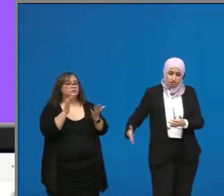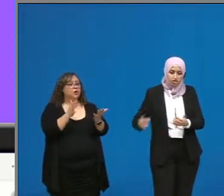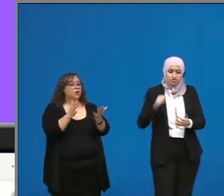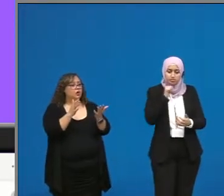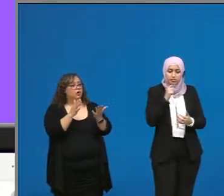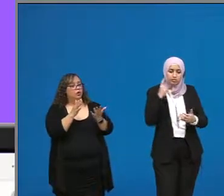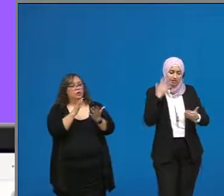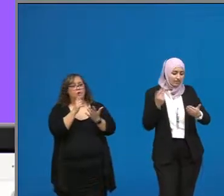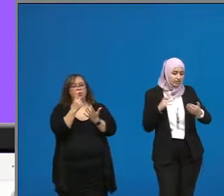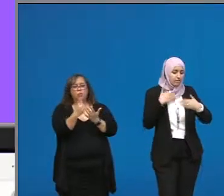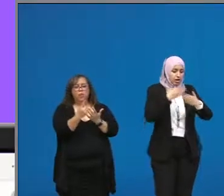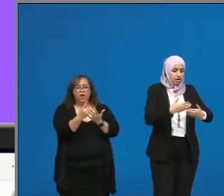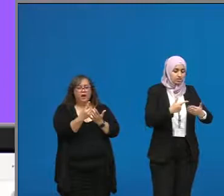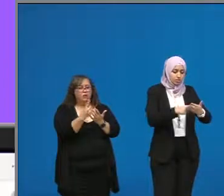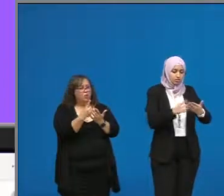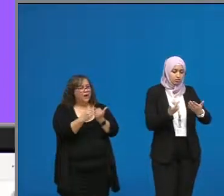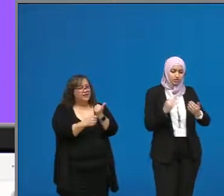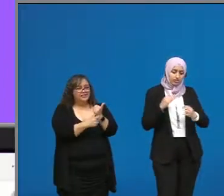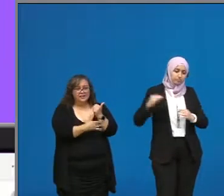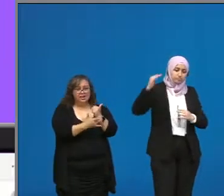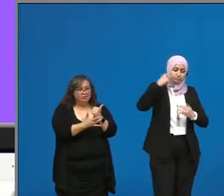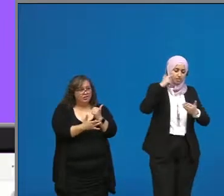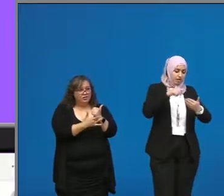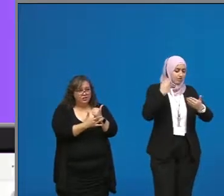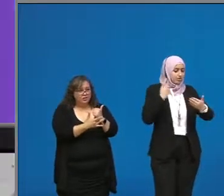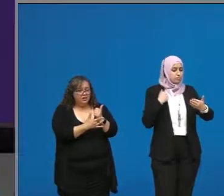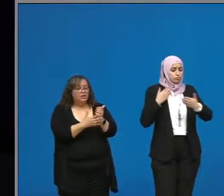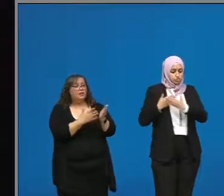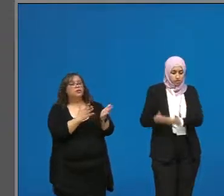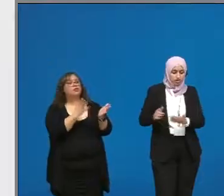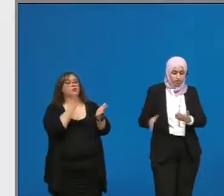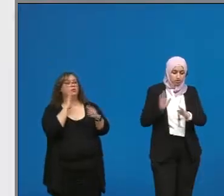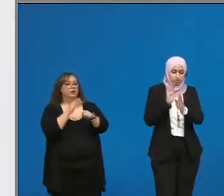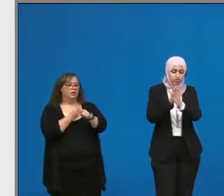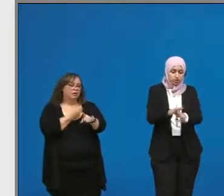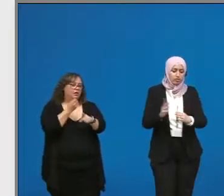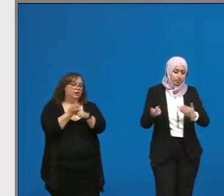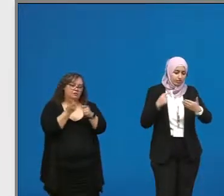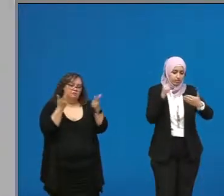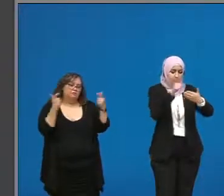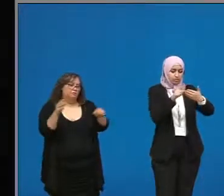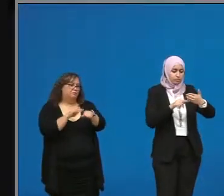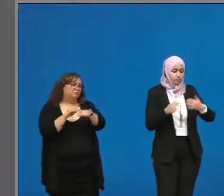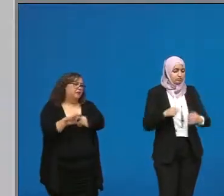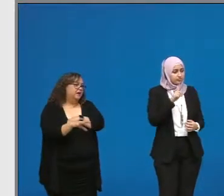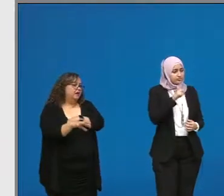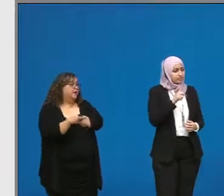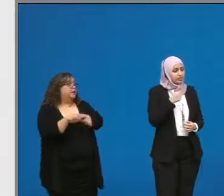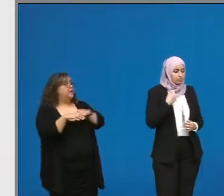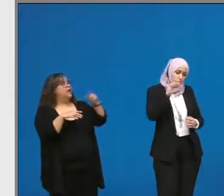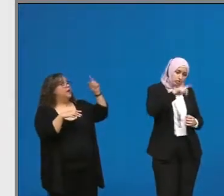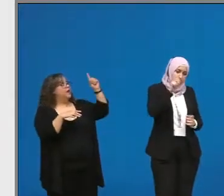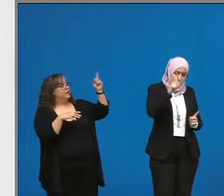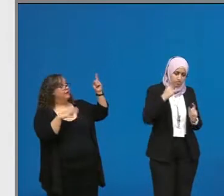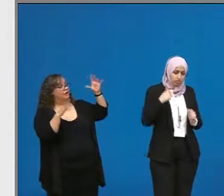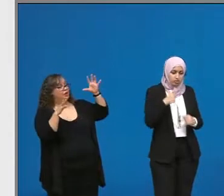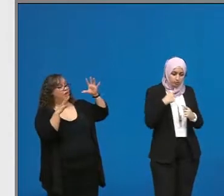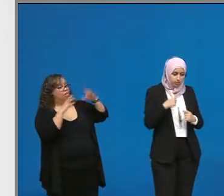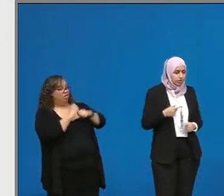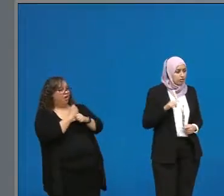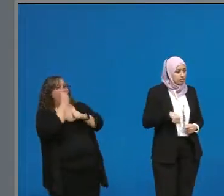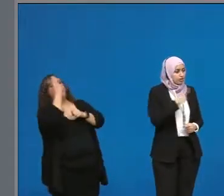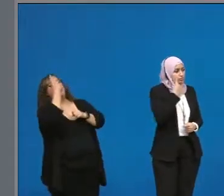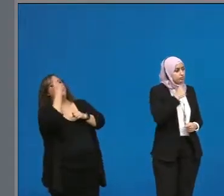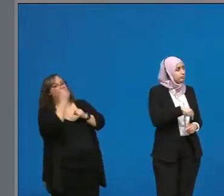of assistive technology tool. But again, I'm not here to take the pitch. I do want to just close up on one